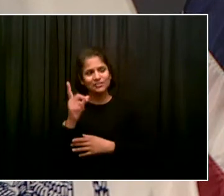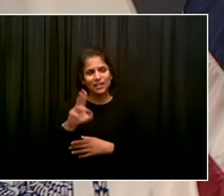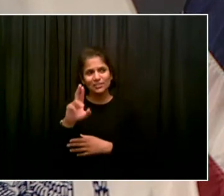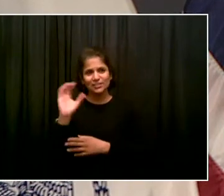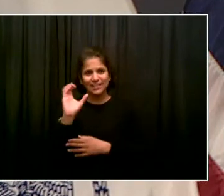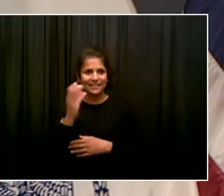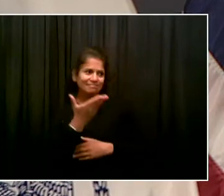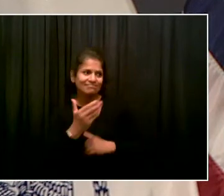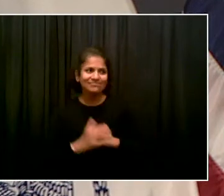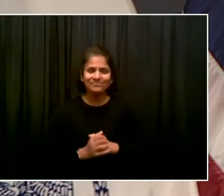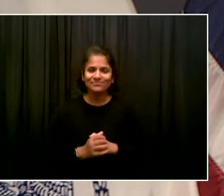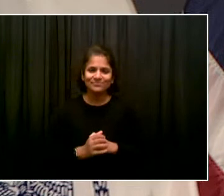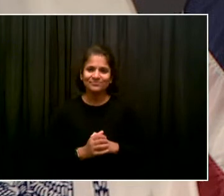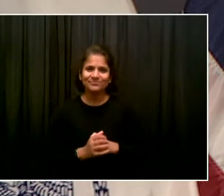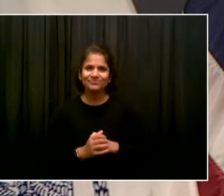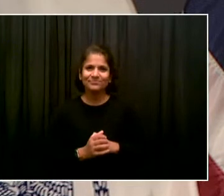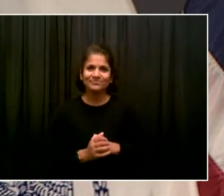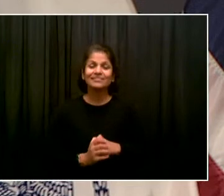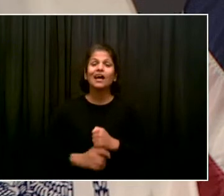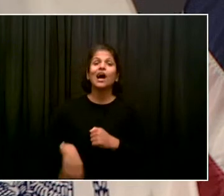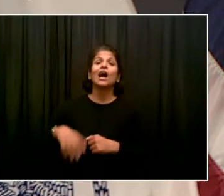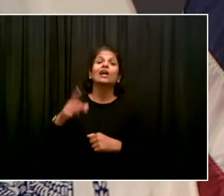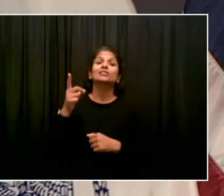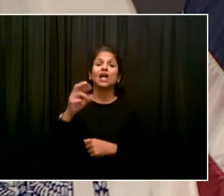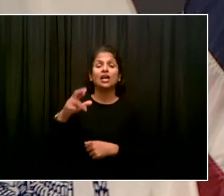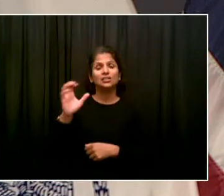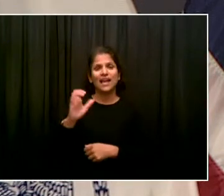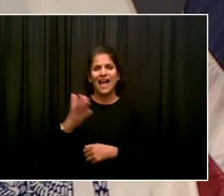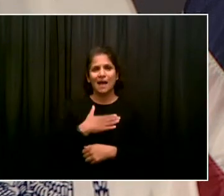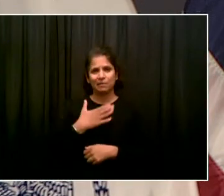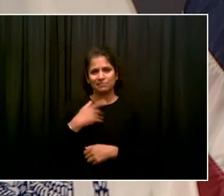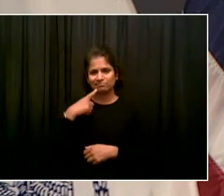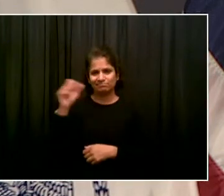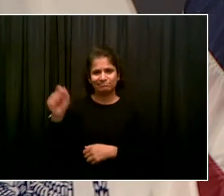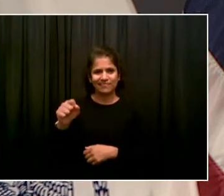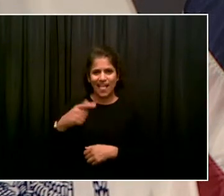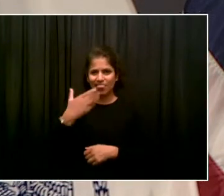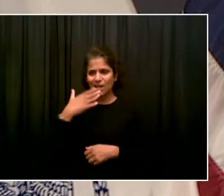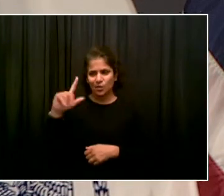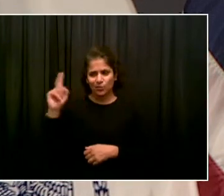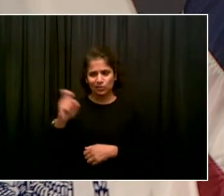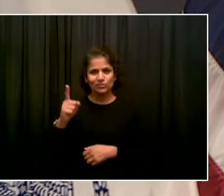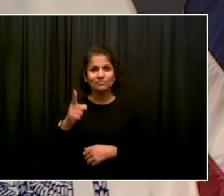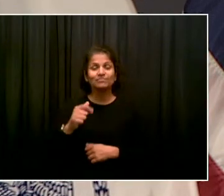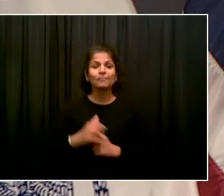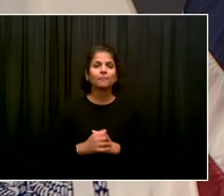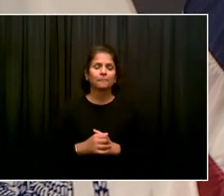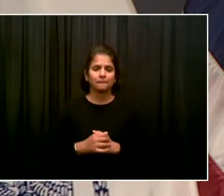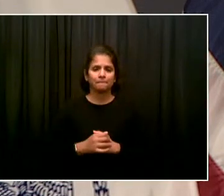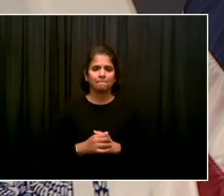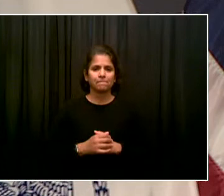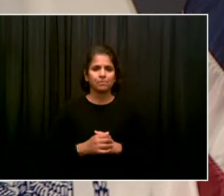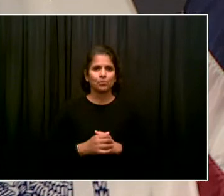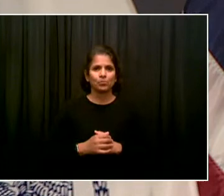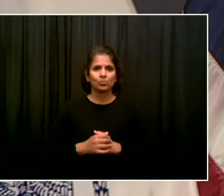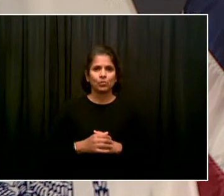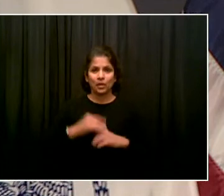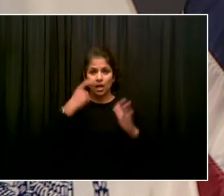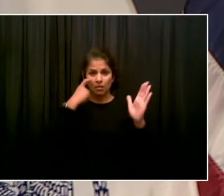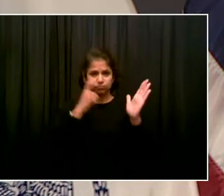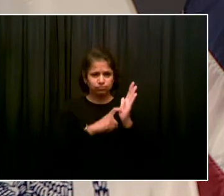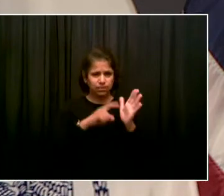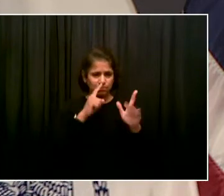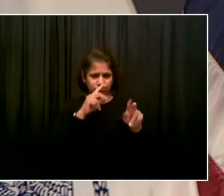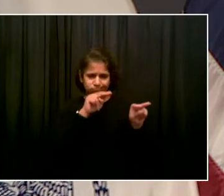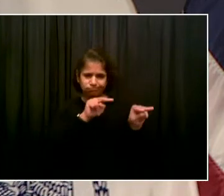Certainly, I'll be happy to, sir. And thank you so much, Elizabeth, for the question. We are following the uptake of booster shots in New York City.